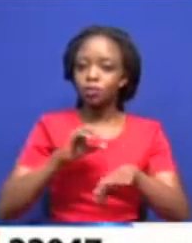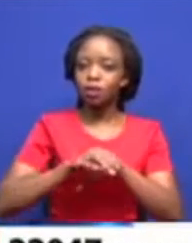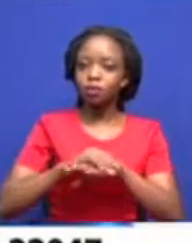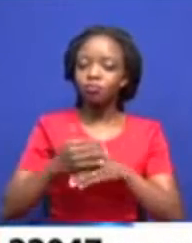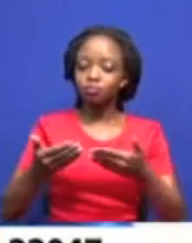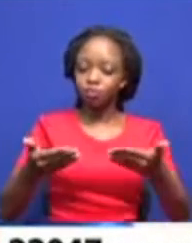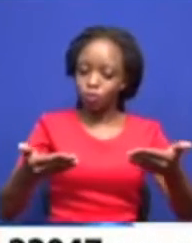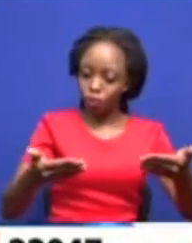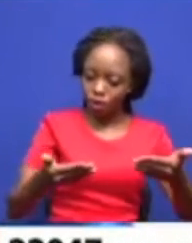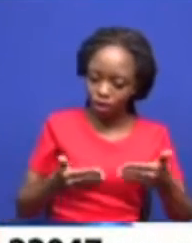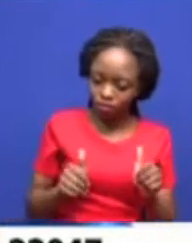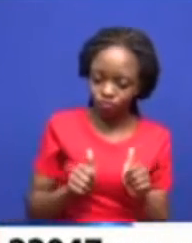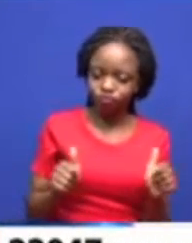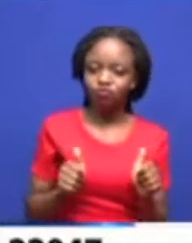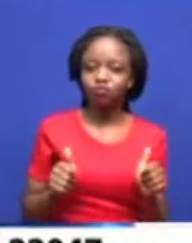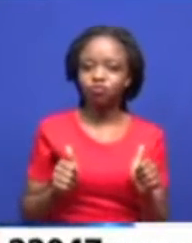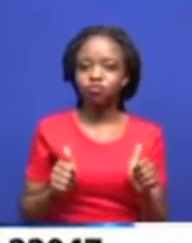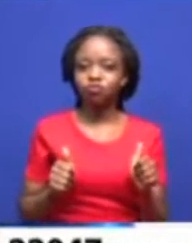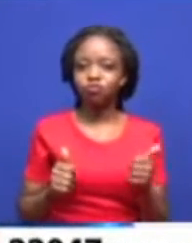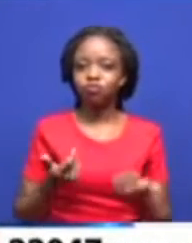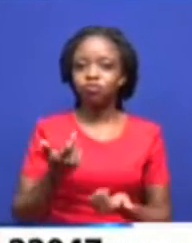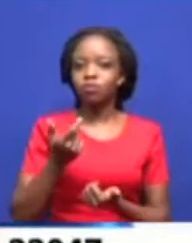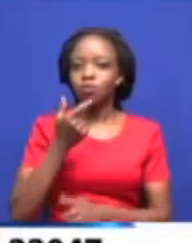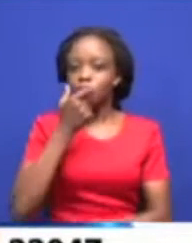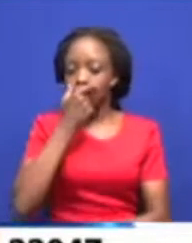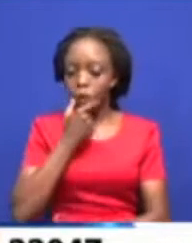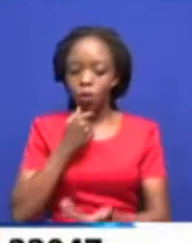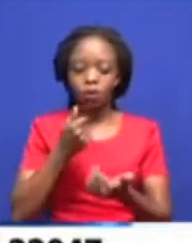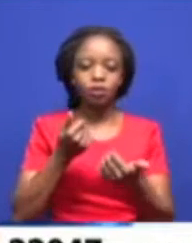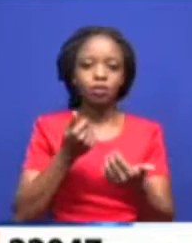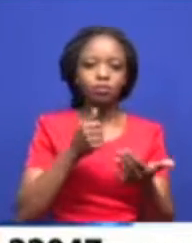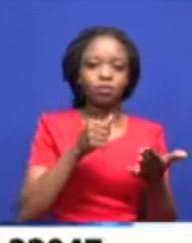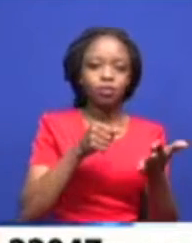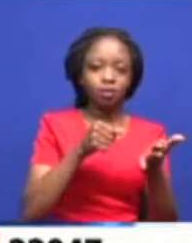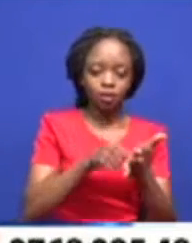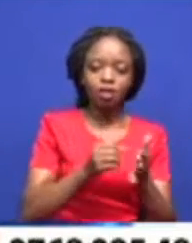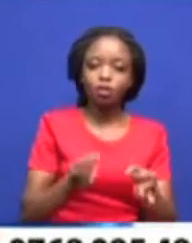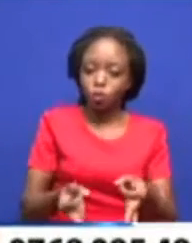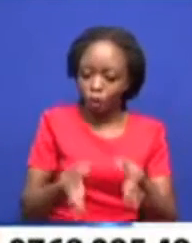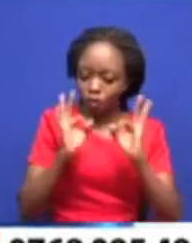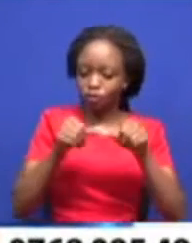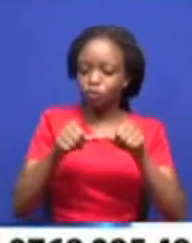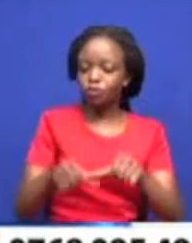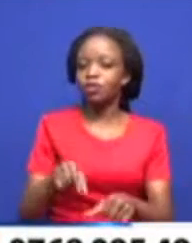welcoming, and you will be getting all the documents that you need. You are legally here, and